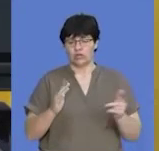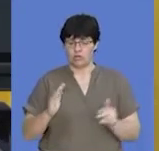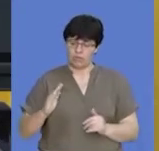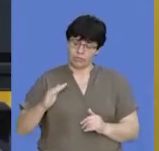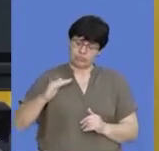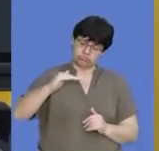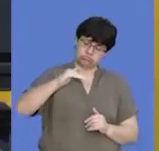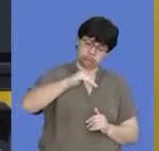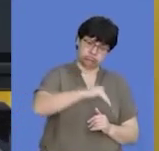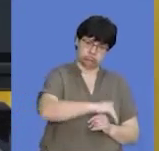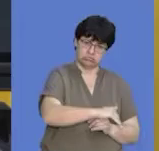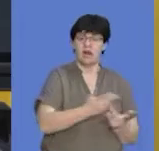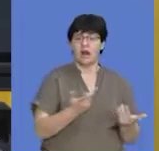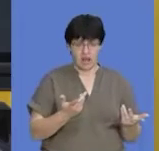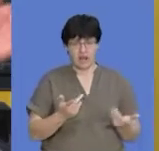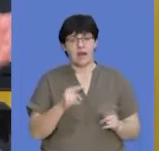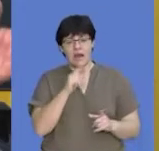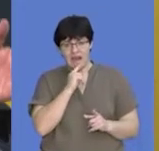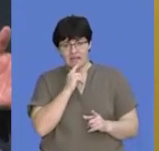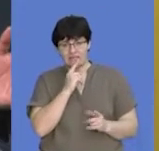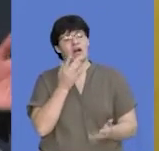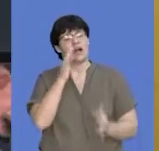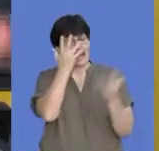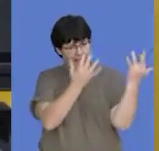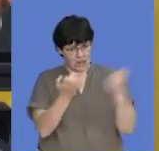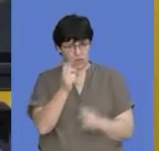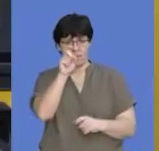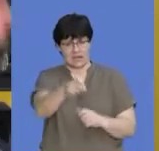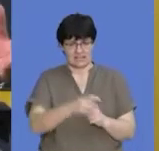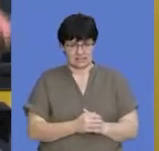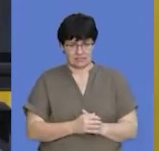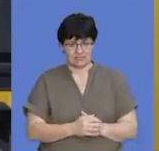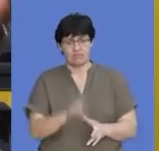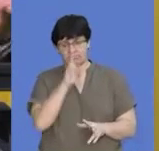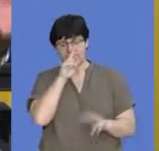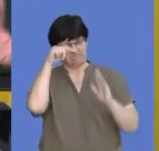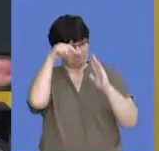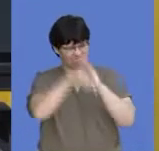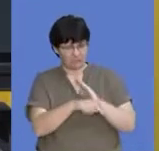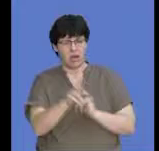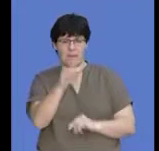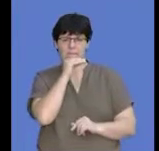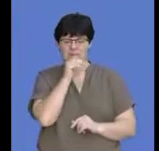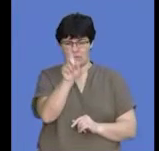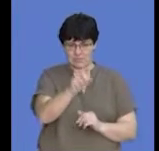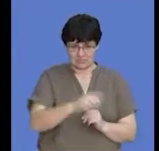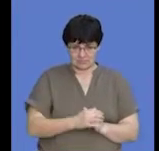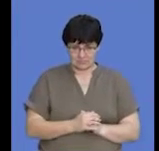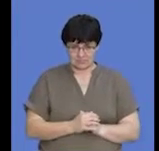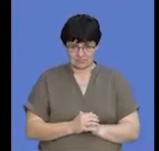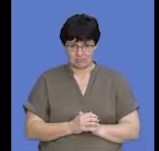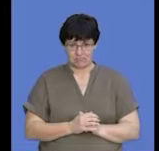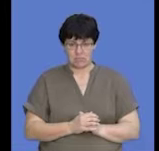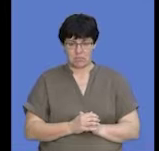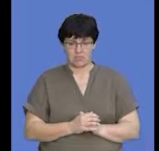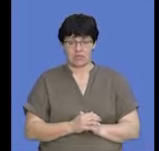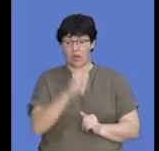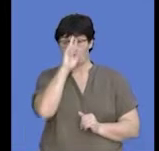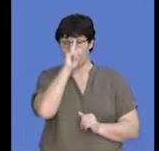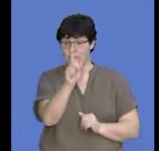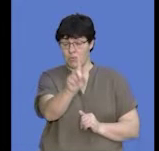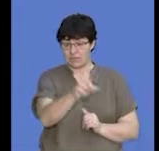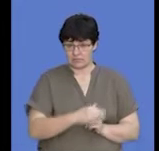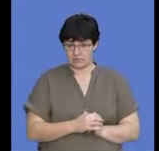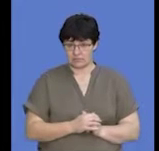And to do that, we must calculate the gradient of that slope. Let's look deeper into its meaning. So, remember the